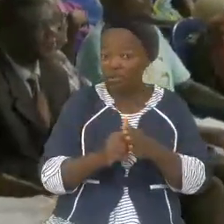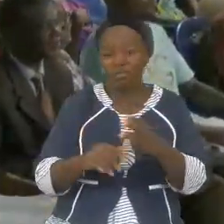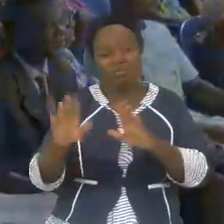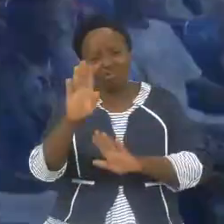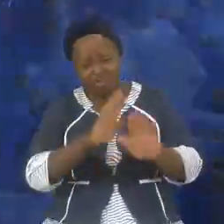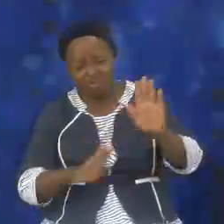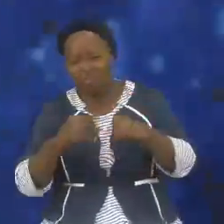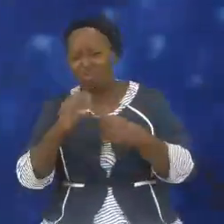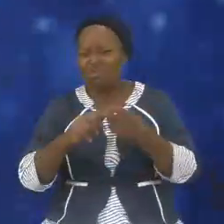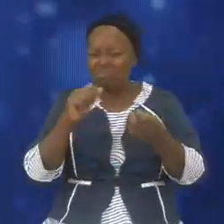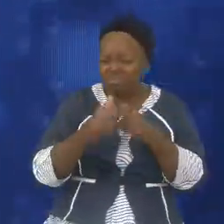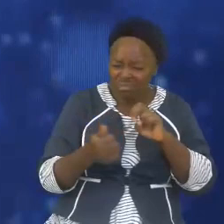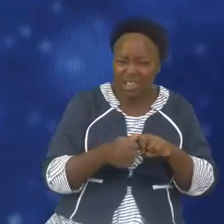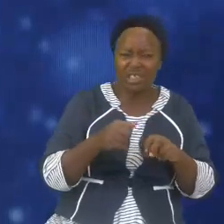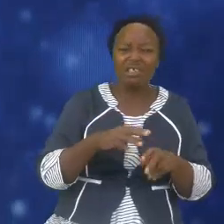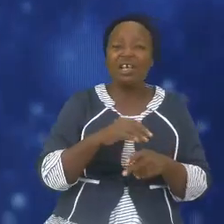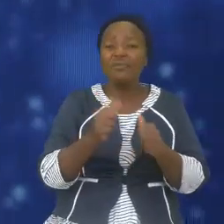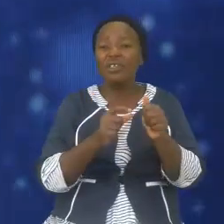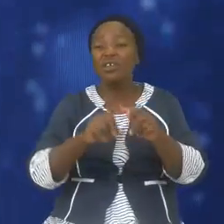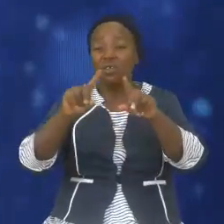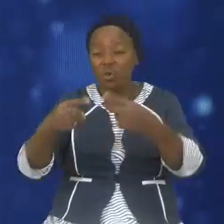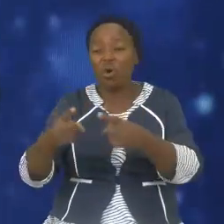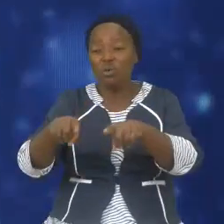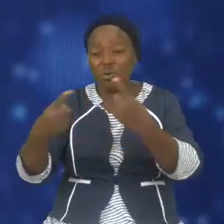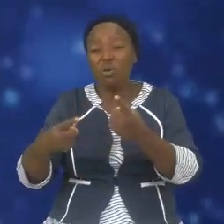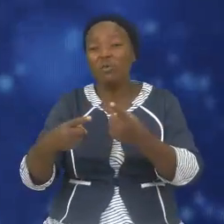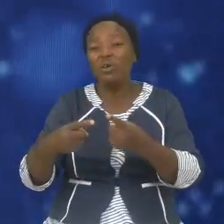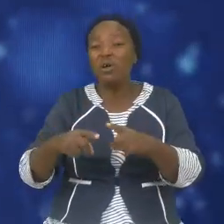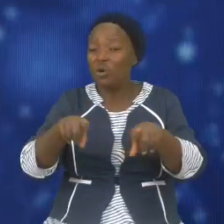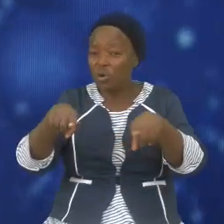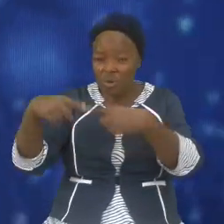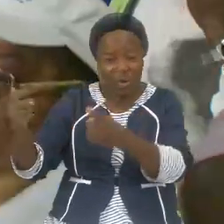tribulation, this and that, gone, gone forever out of